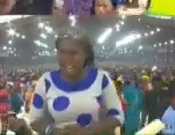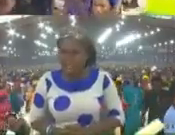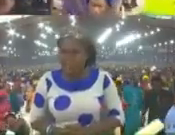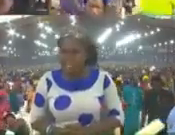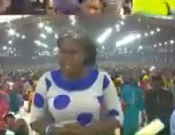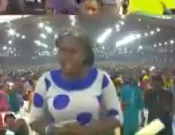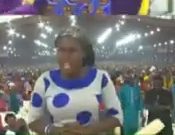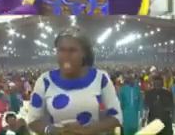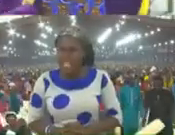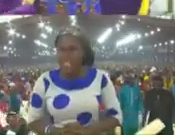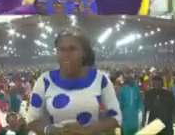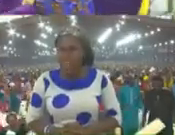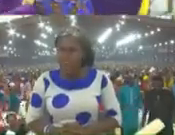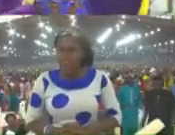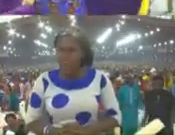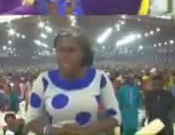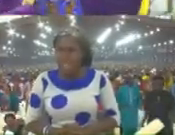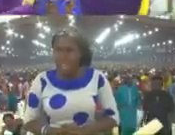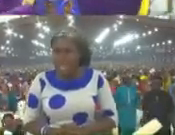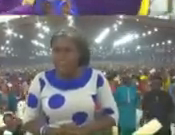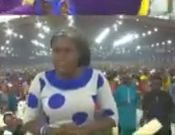It has to end.